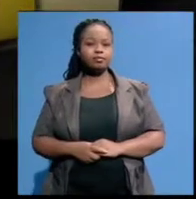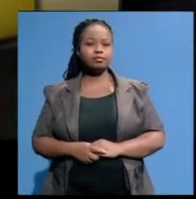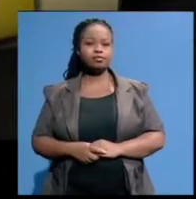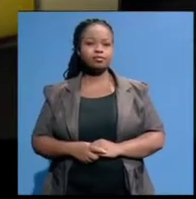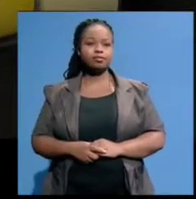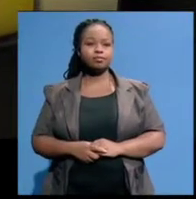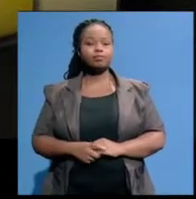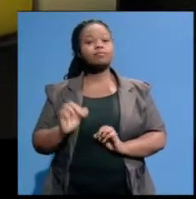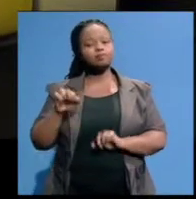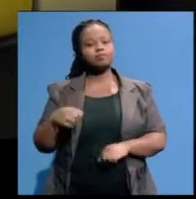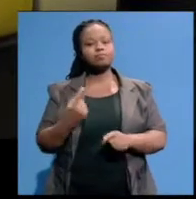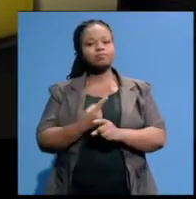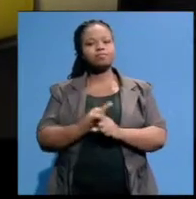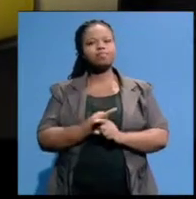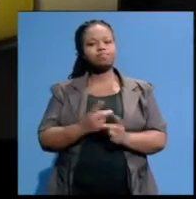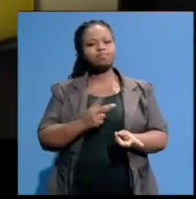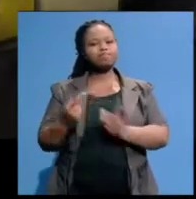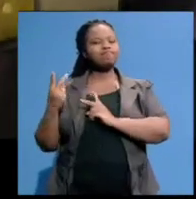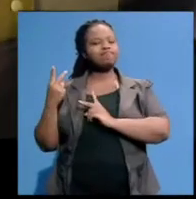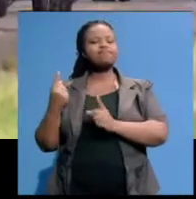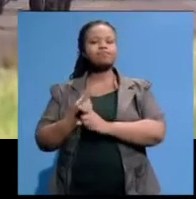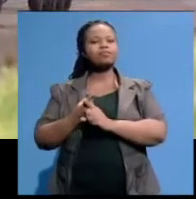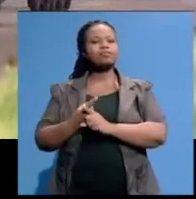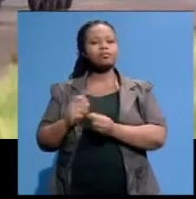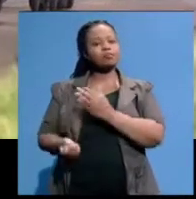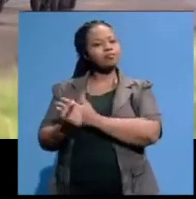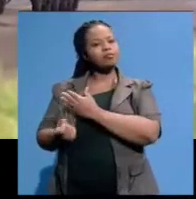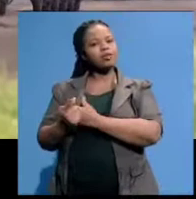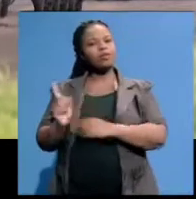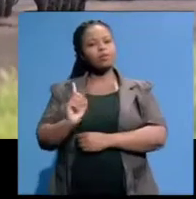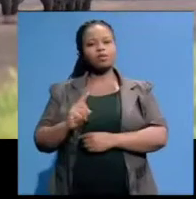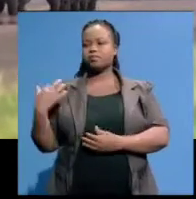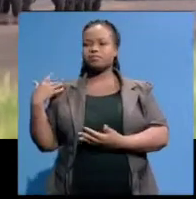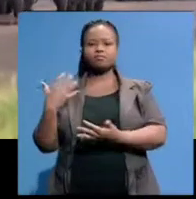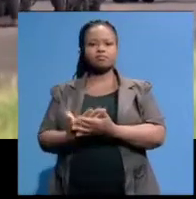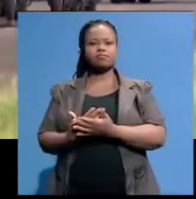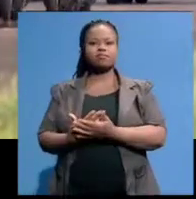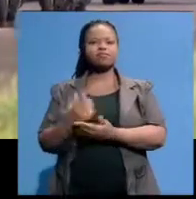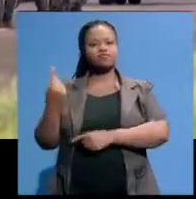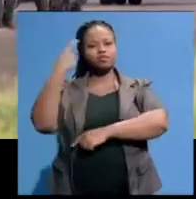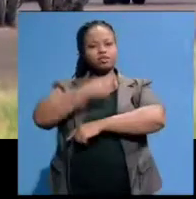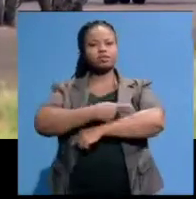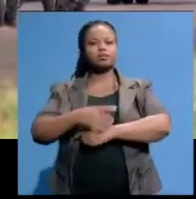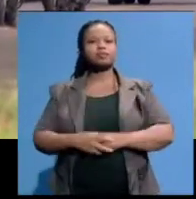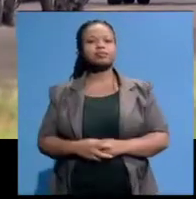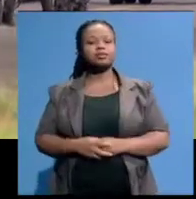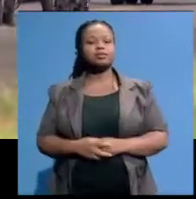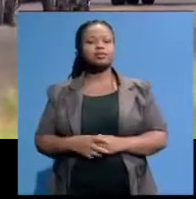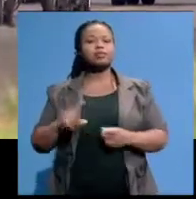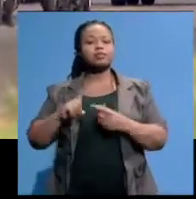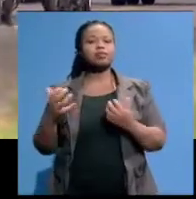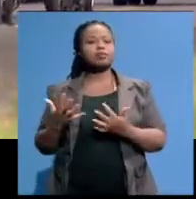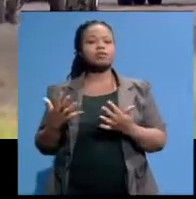Well, the great emotion that's come through from the funeral, giving a recap of what's happened in the past few days, coming through